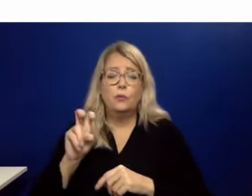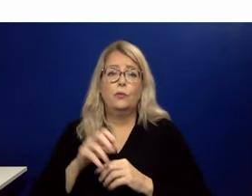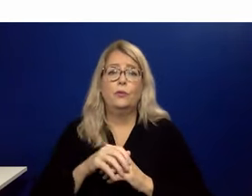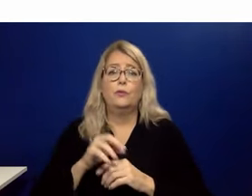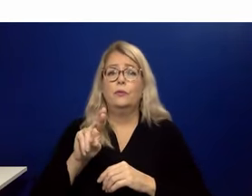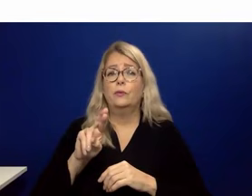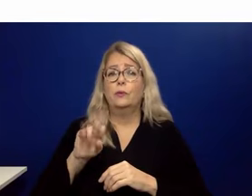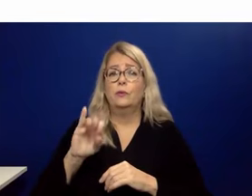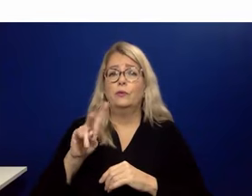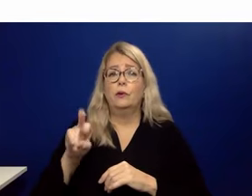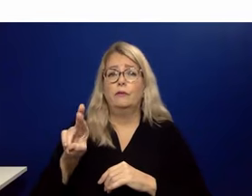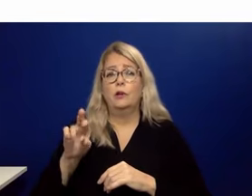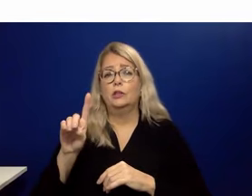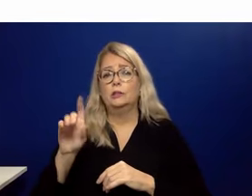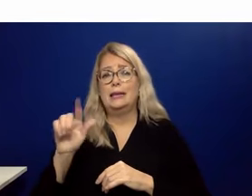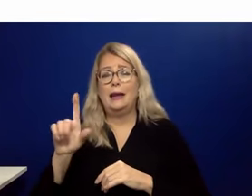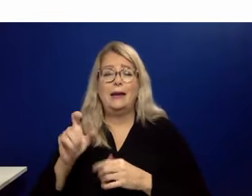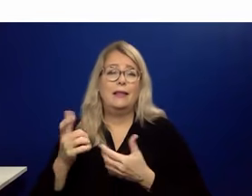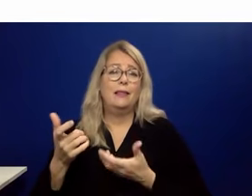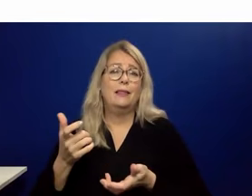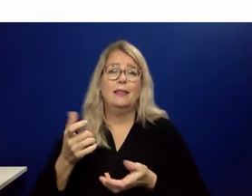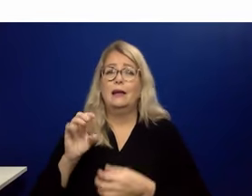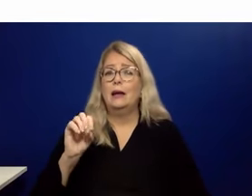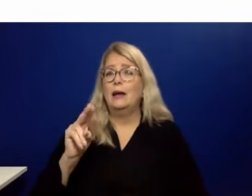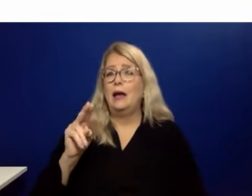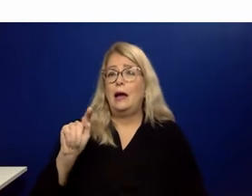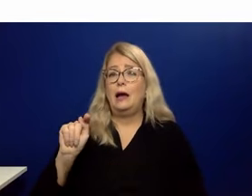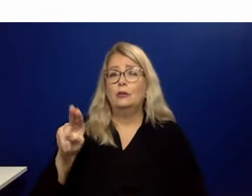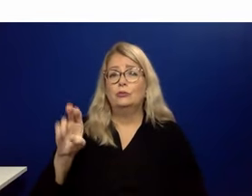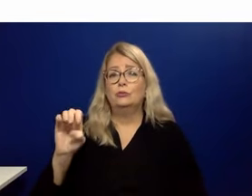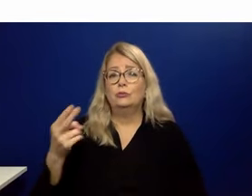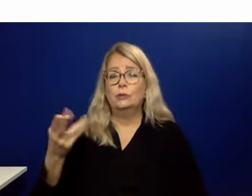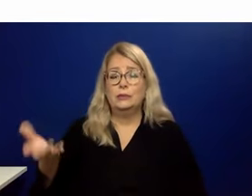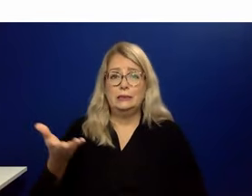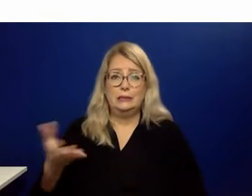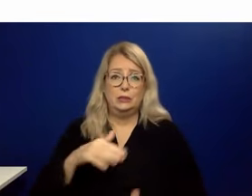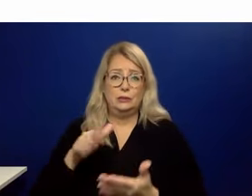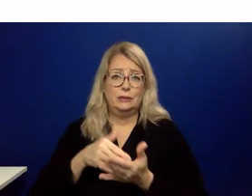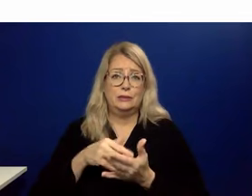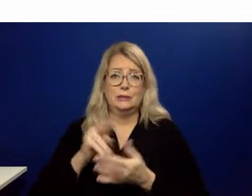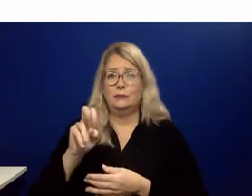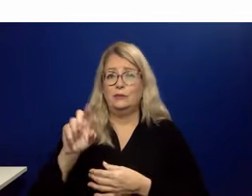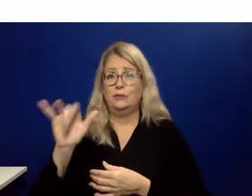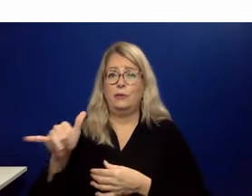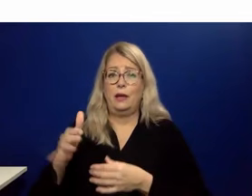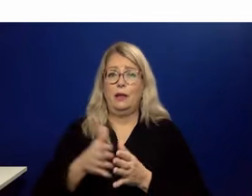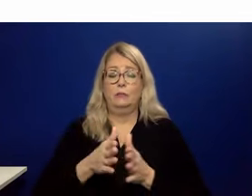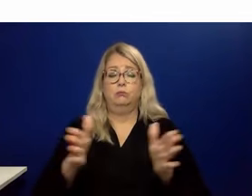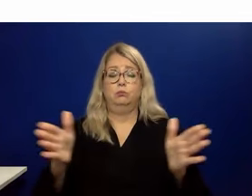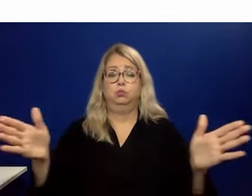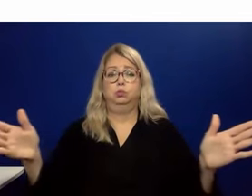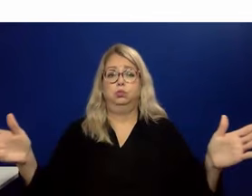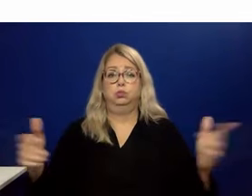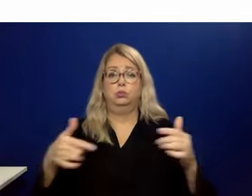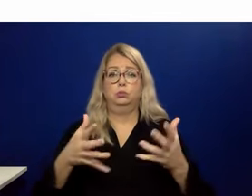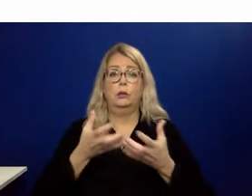Riverdale, Lemoore. The outreach here in the Central Valley is wide. I would love